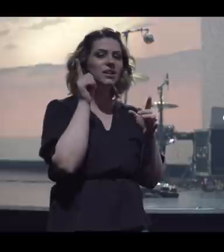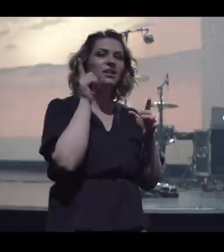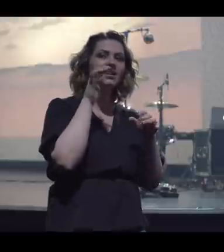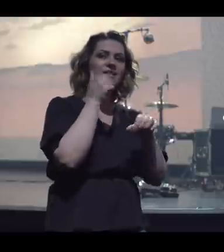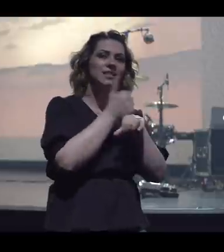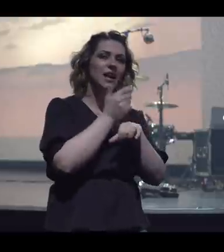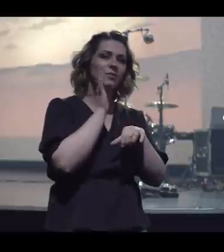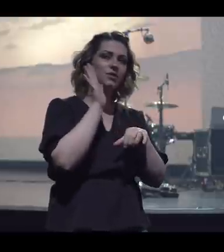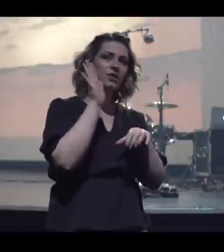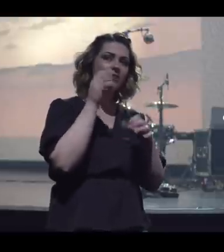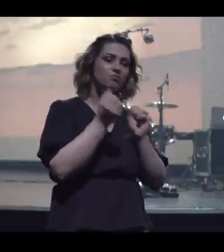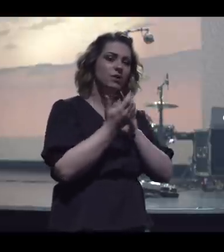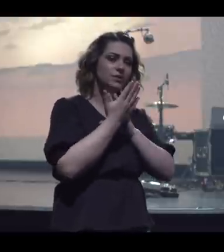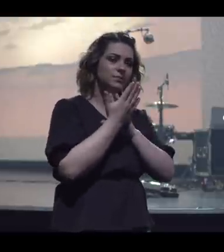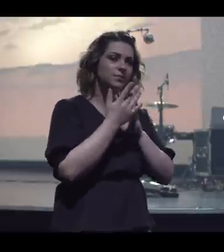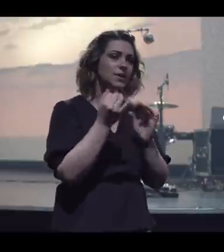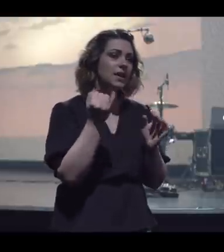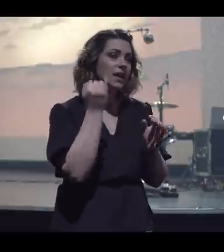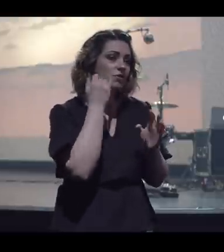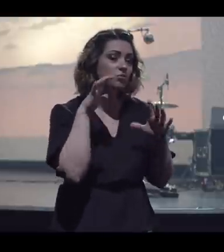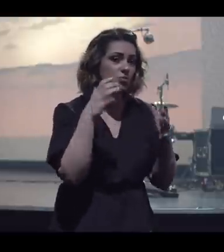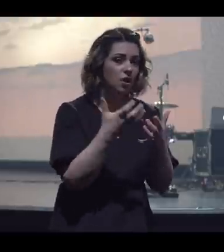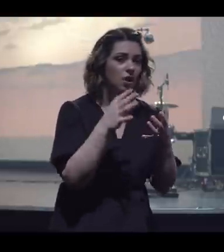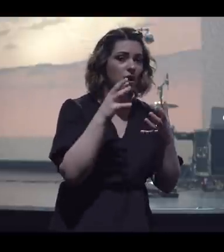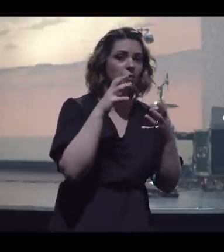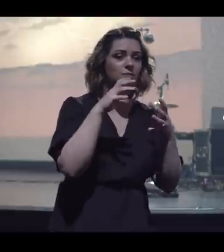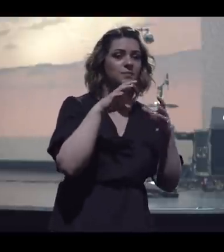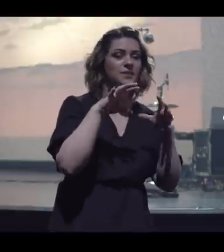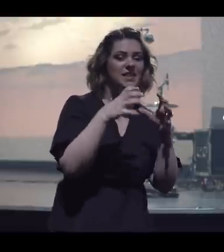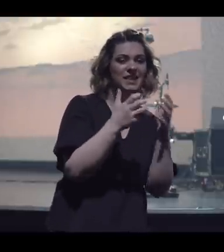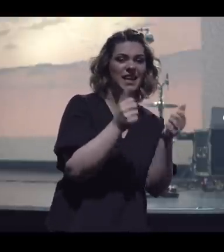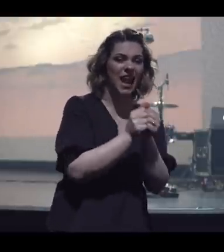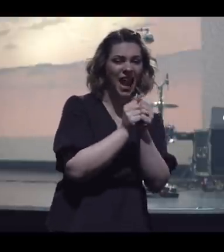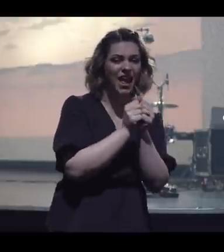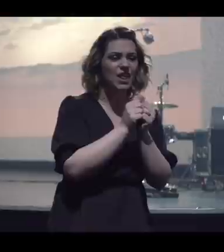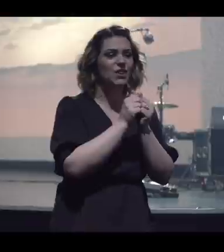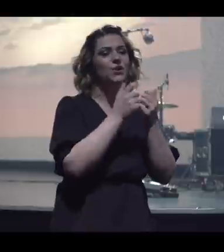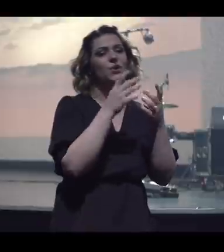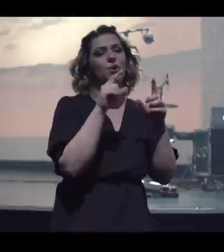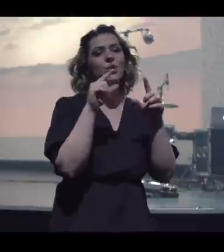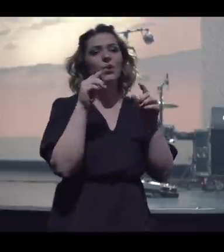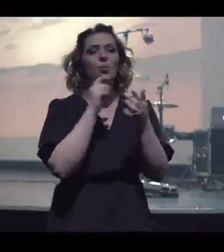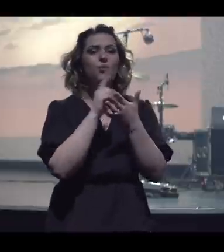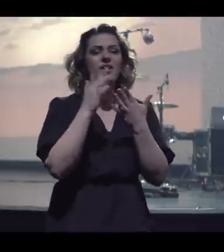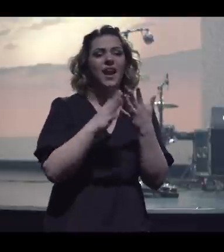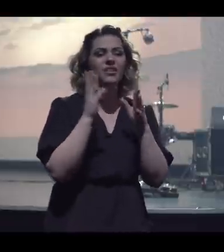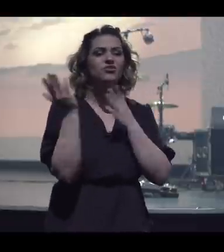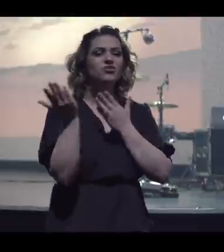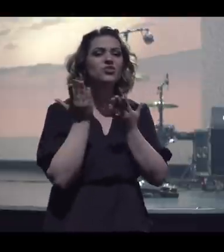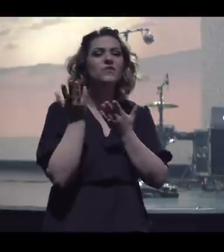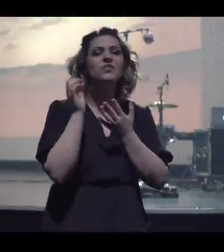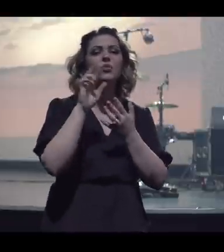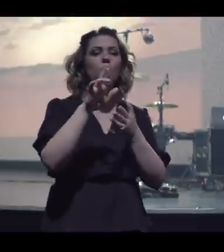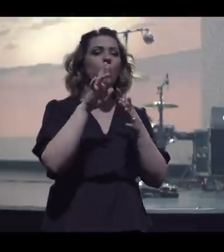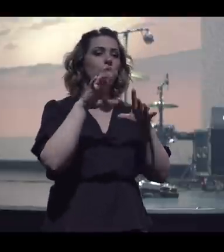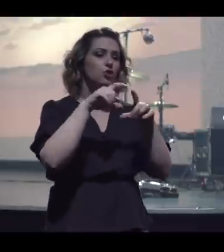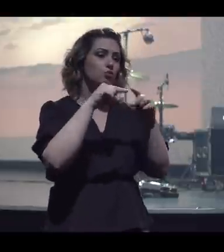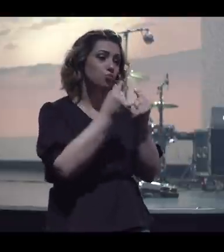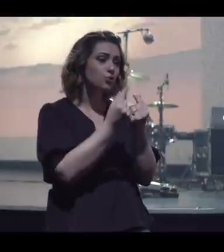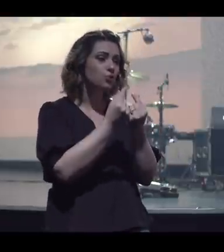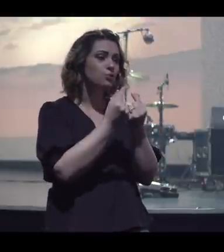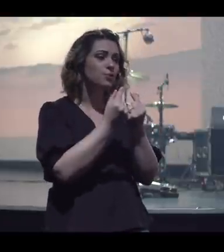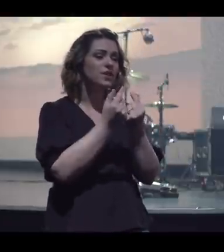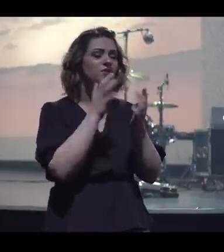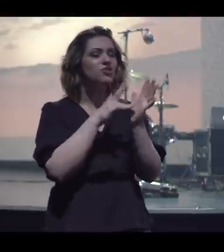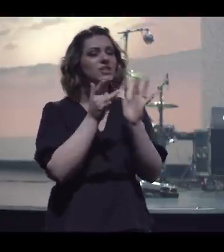come and gather, whether it's a neighborhood group or whether it's a weekend service, Jesus just shows up. He has a